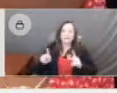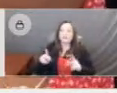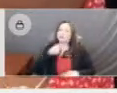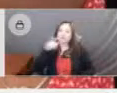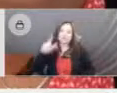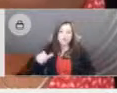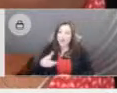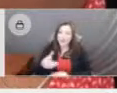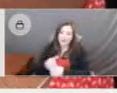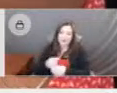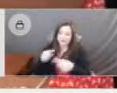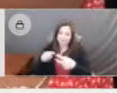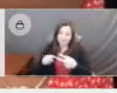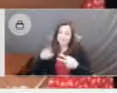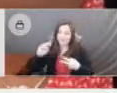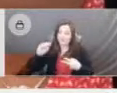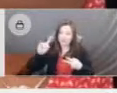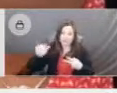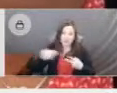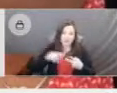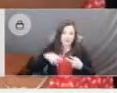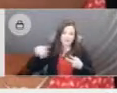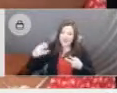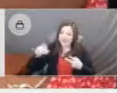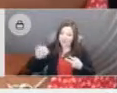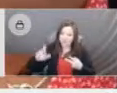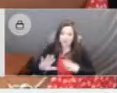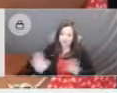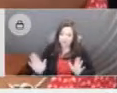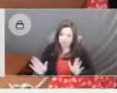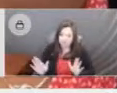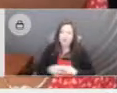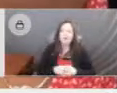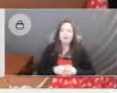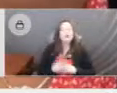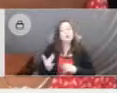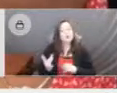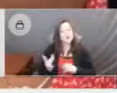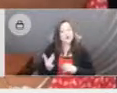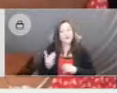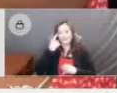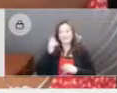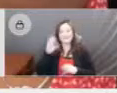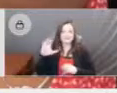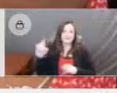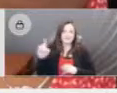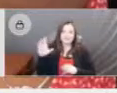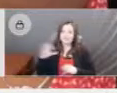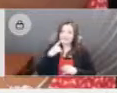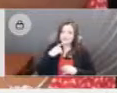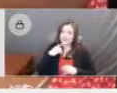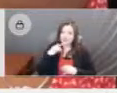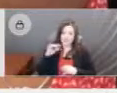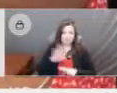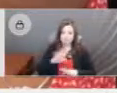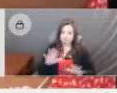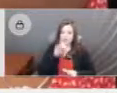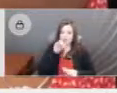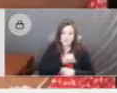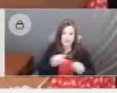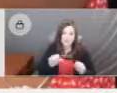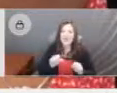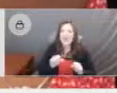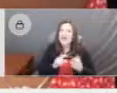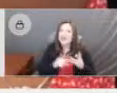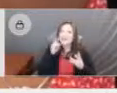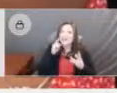Pfizer or Moderna vaccines per CDC guidance. That ingredient is not in the, I don't believe it's in the